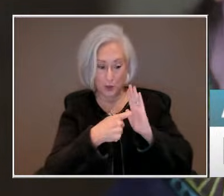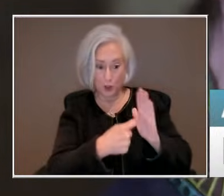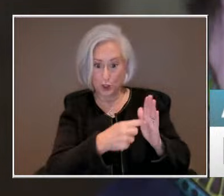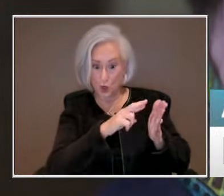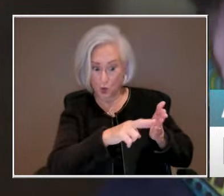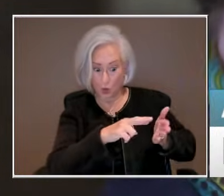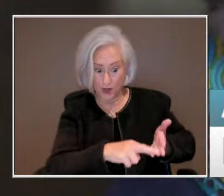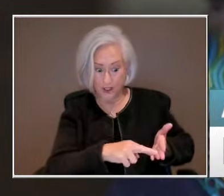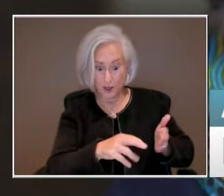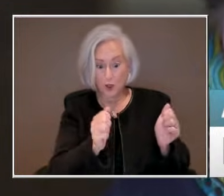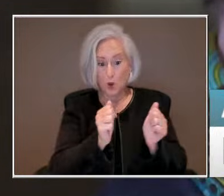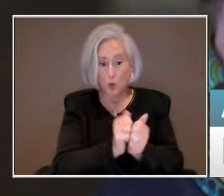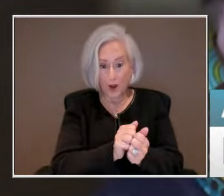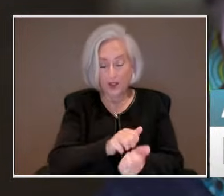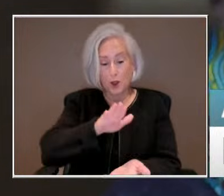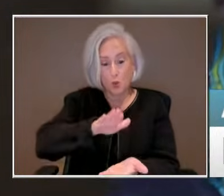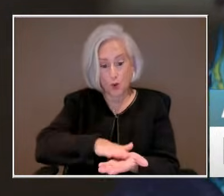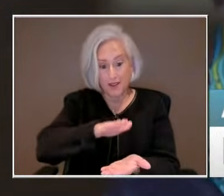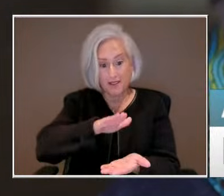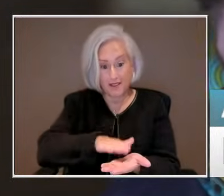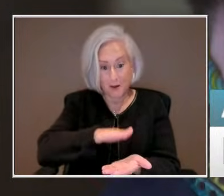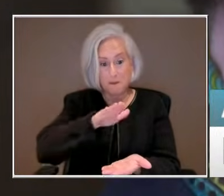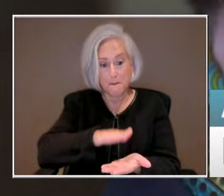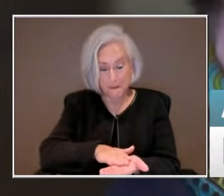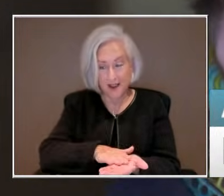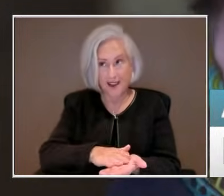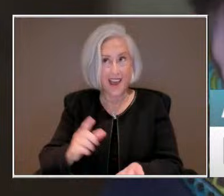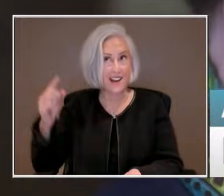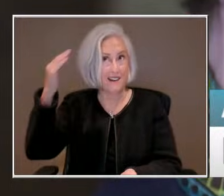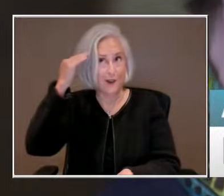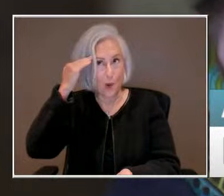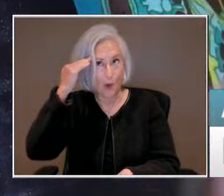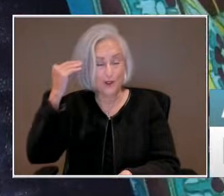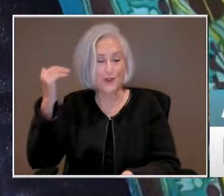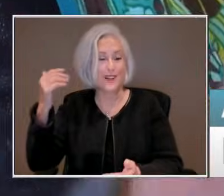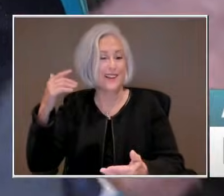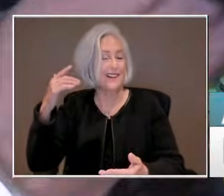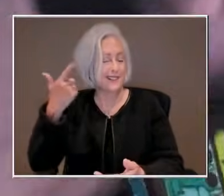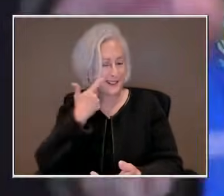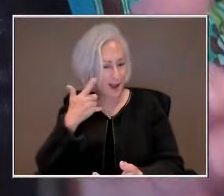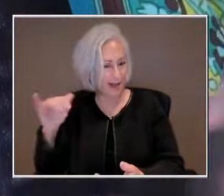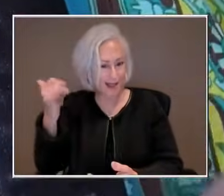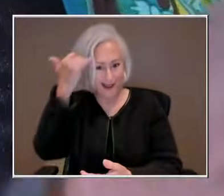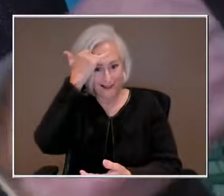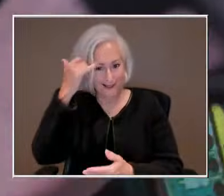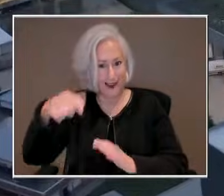noise, yes, sounds like a cowbell, to determine what protects your brain health.